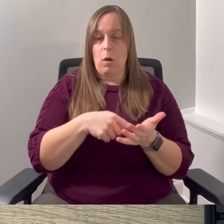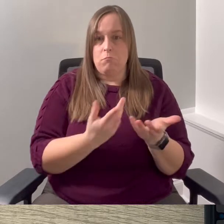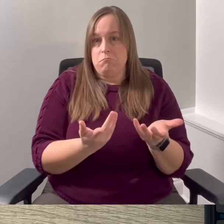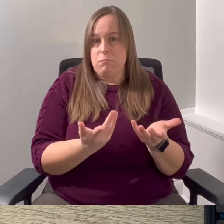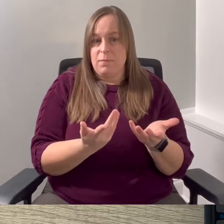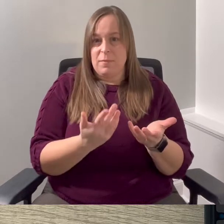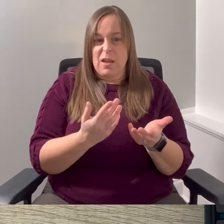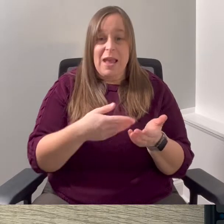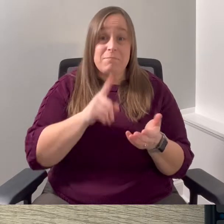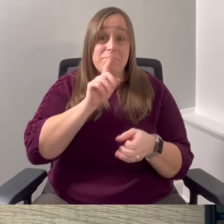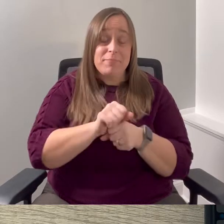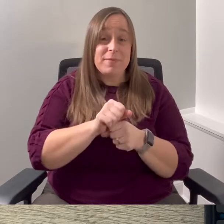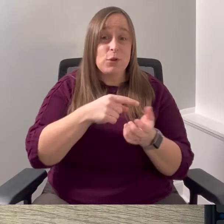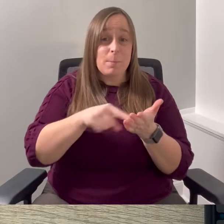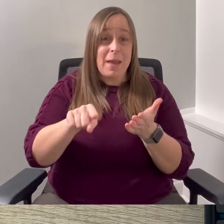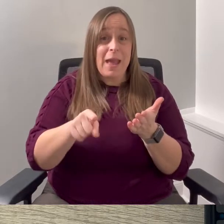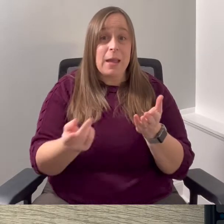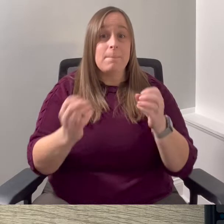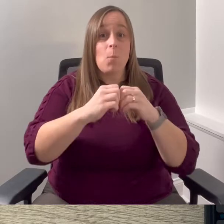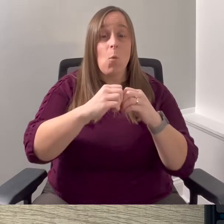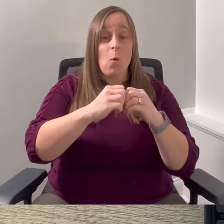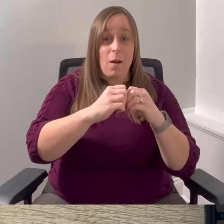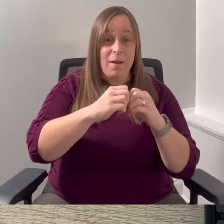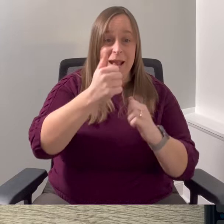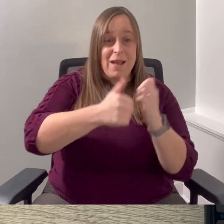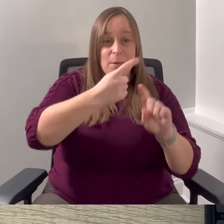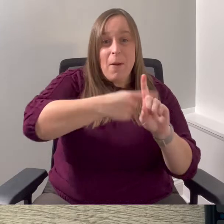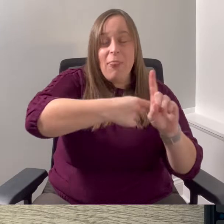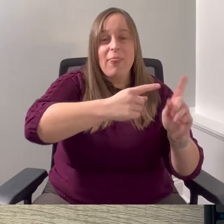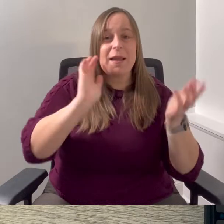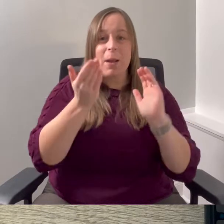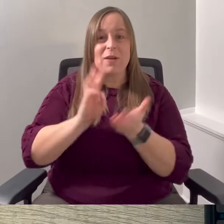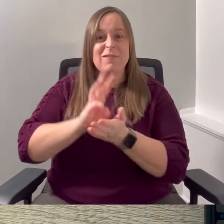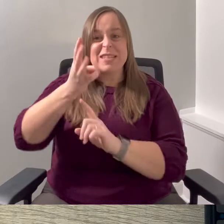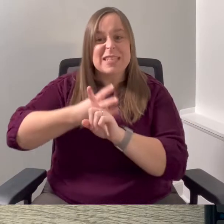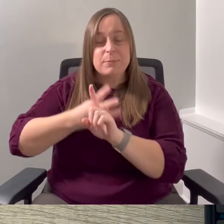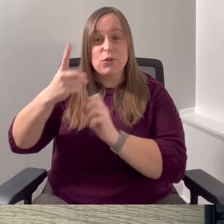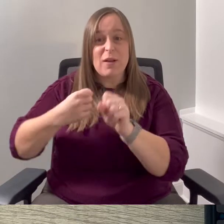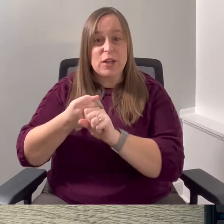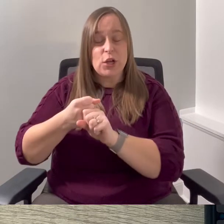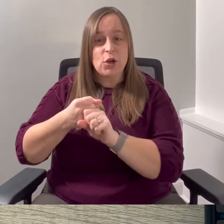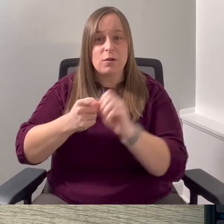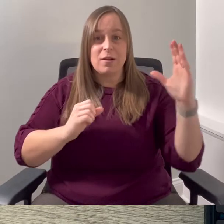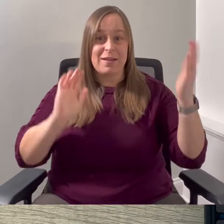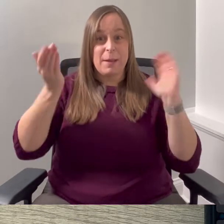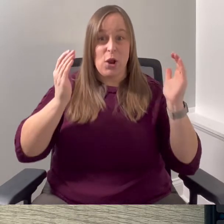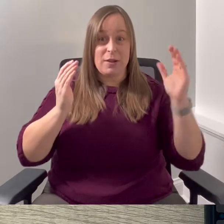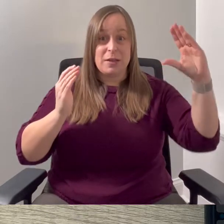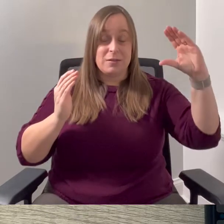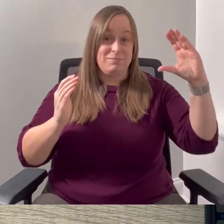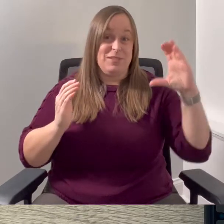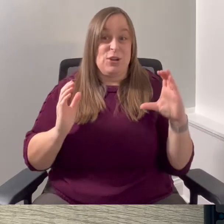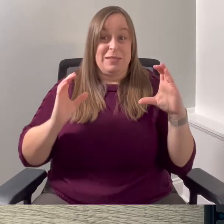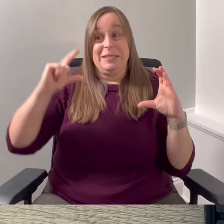per month than you would if you were to pay every 6 months or yearly if your insurance company allows you to.